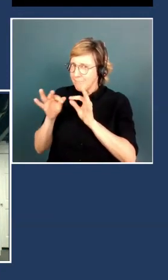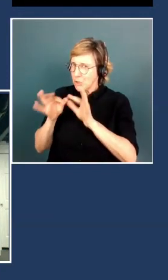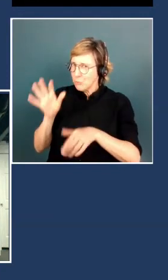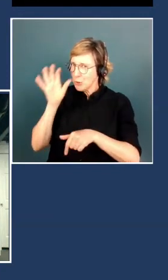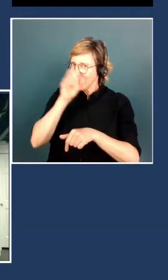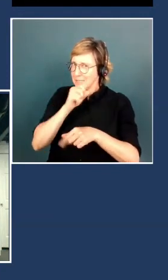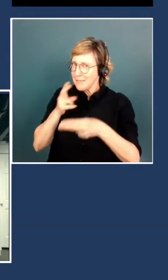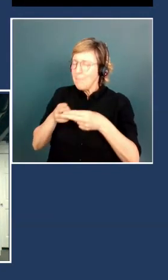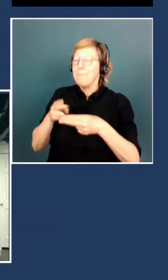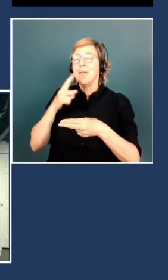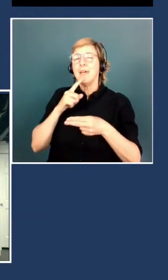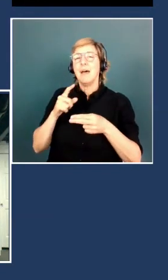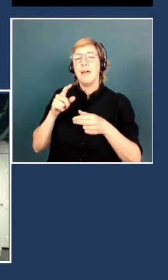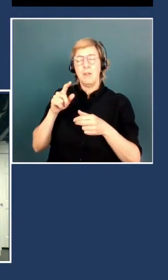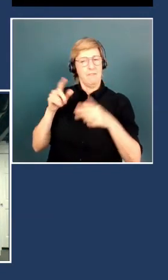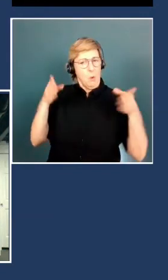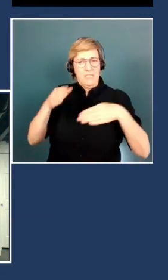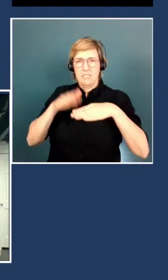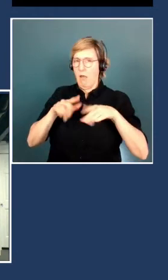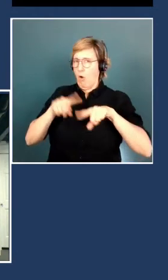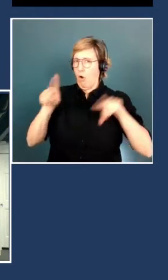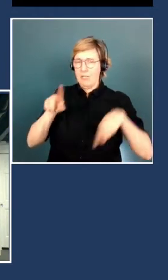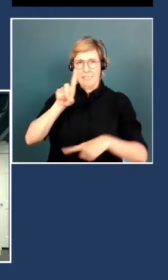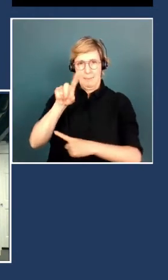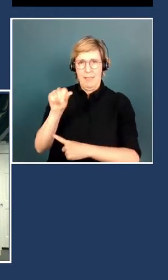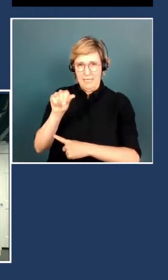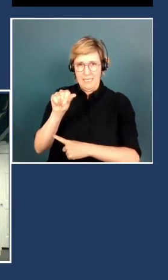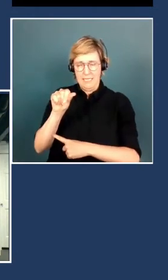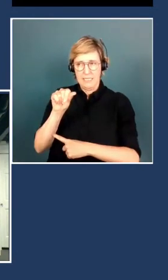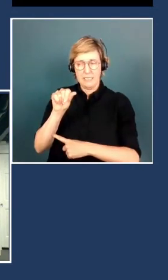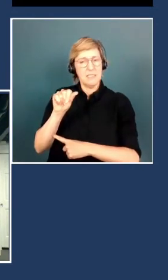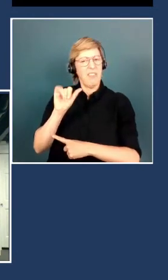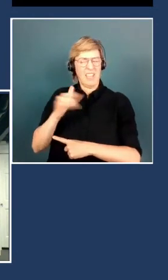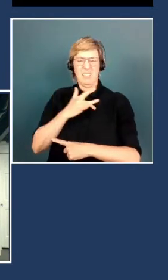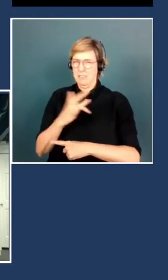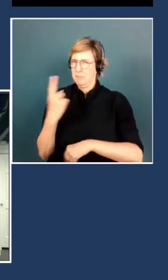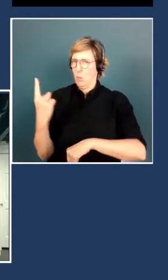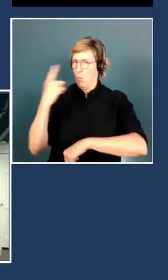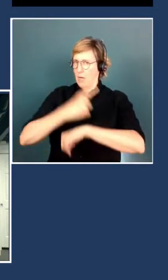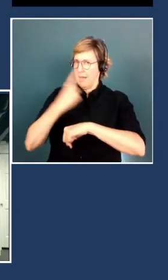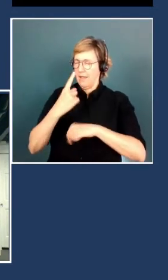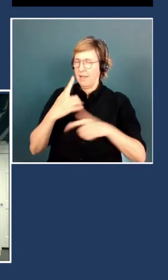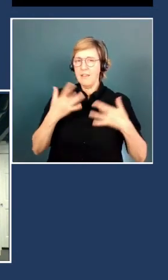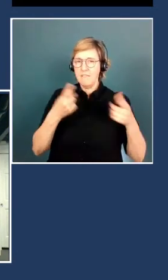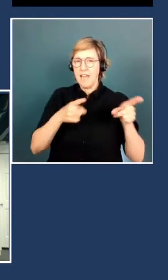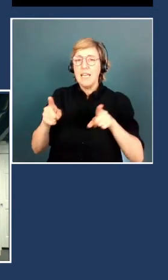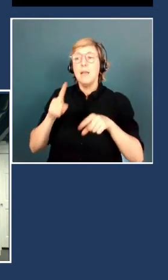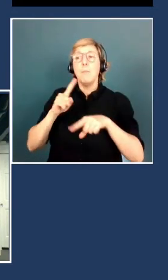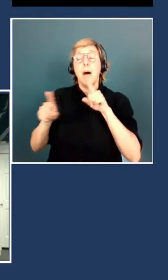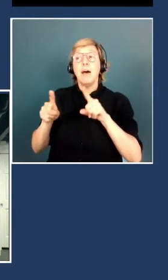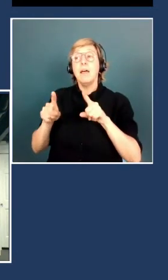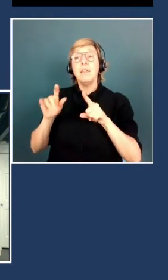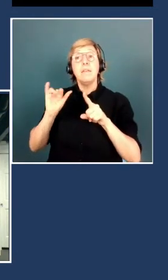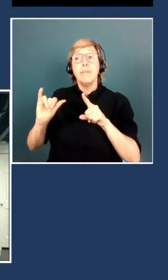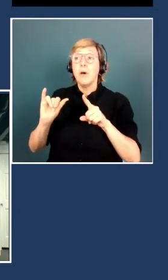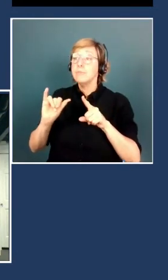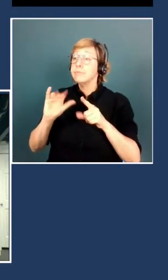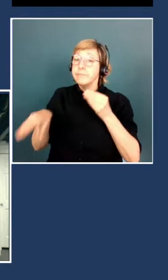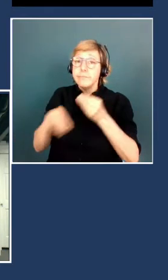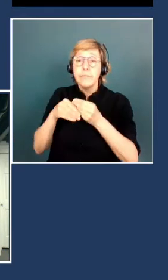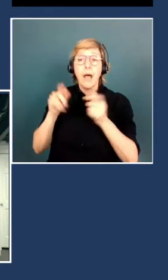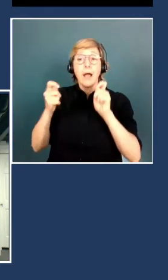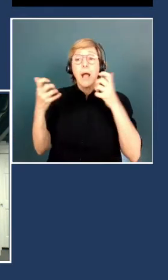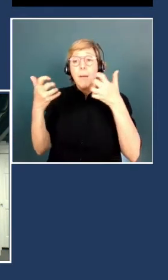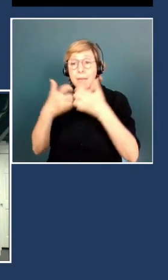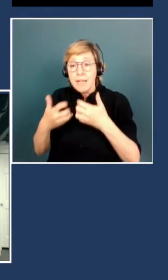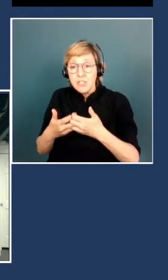disabilities. It's typically a one-day event, but a lot of the built-in accommodations, breaks between interviews